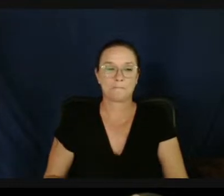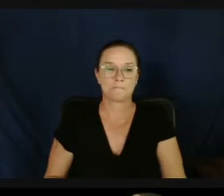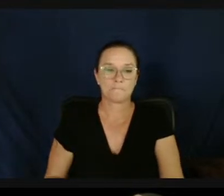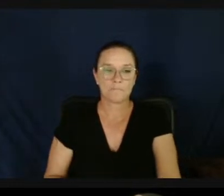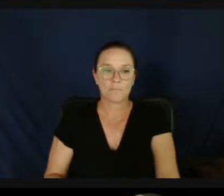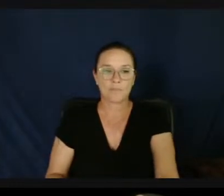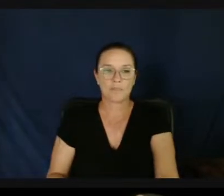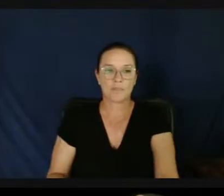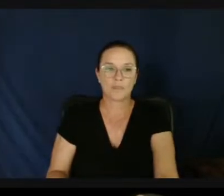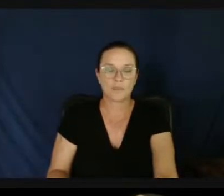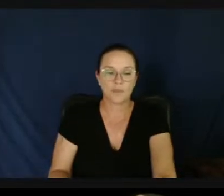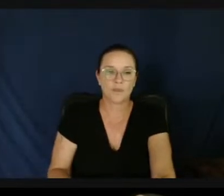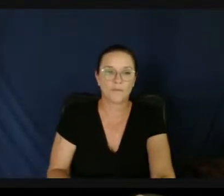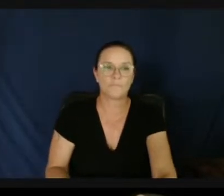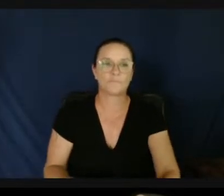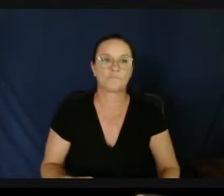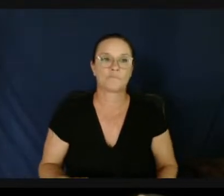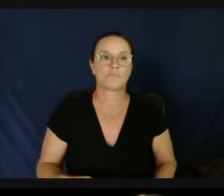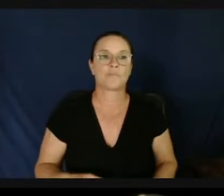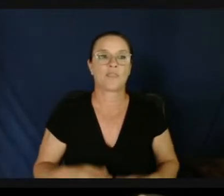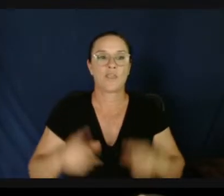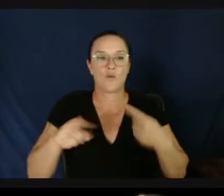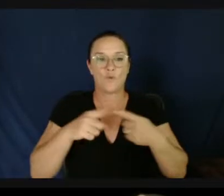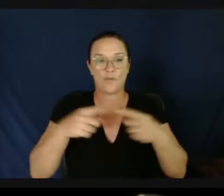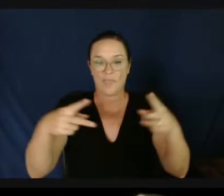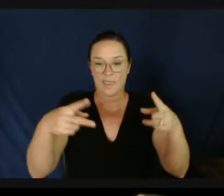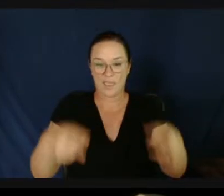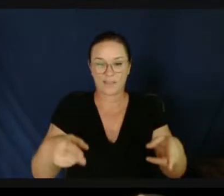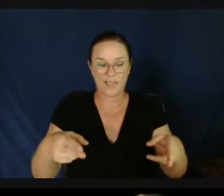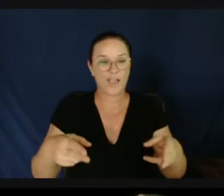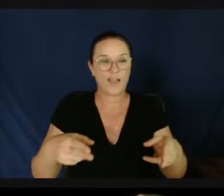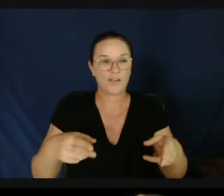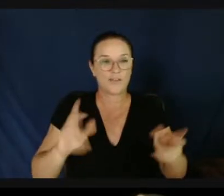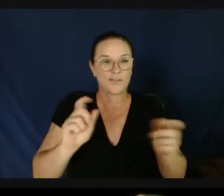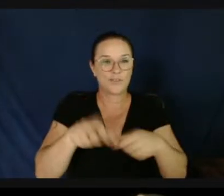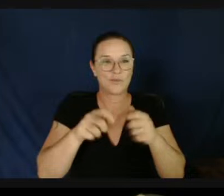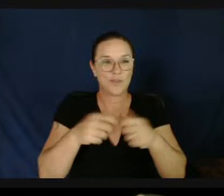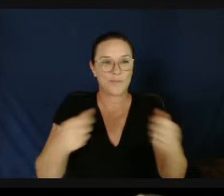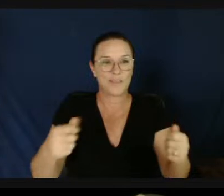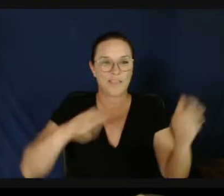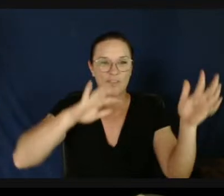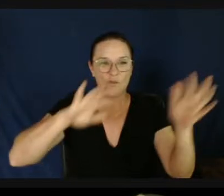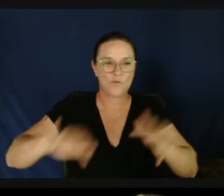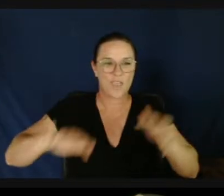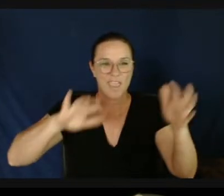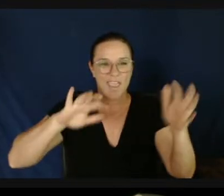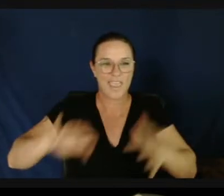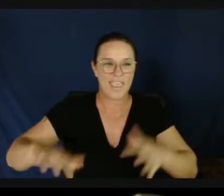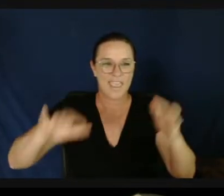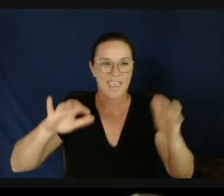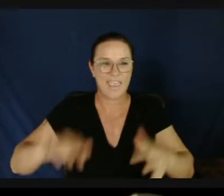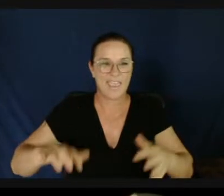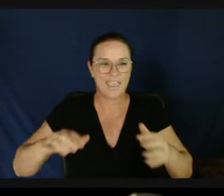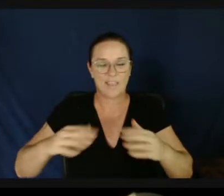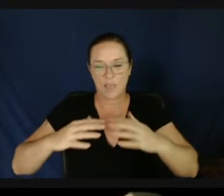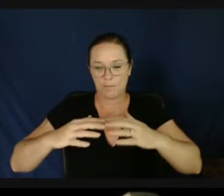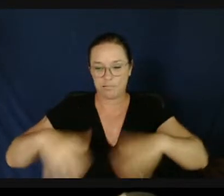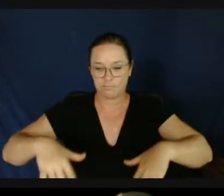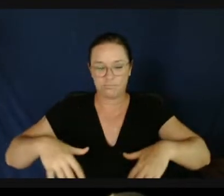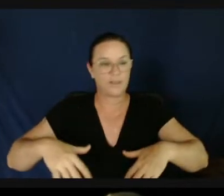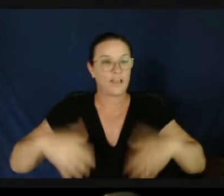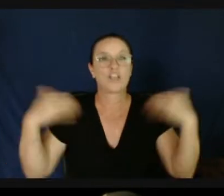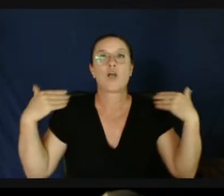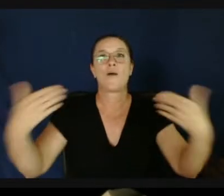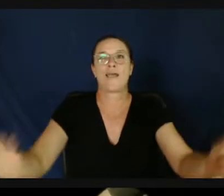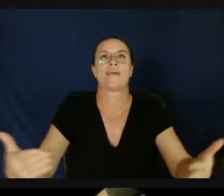when the rain cut the tape, the ribbon to let the road up, it started dumping rain and the rain just broke it. It was like, okay, road's open, guys. Yeah, here we